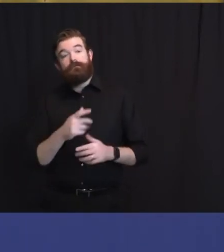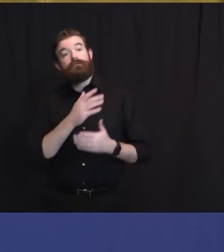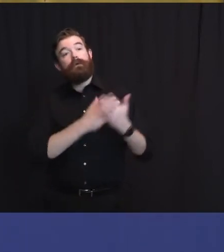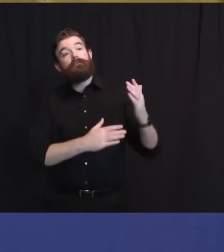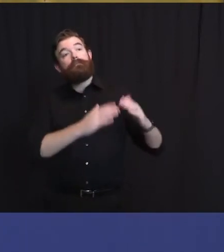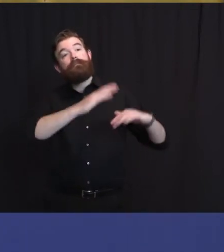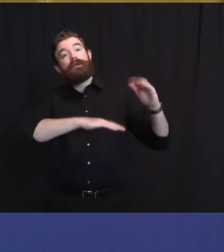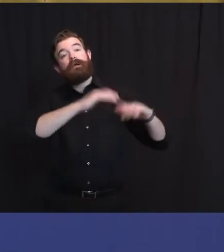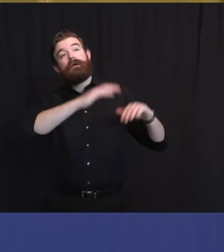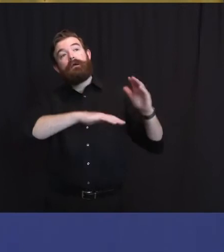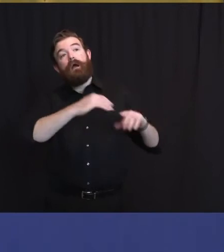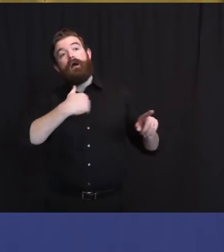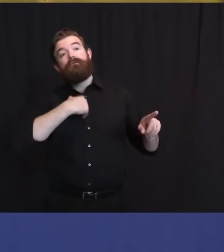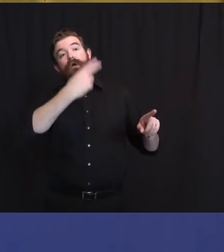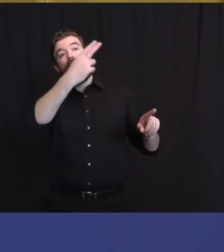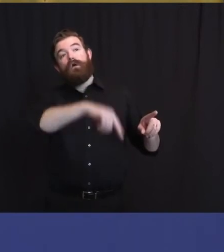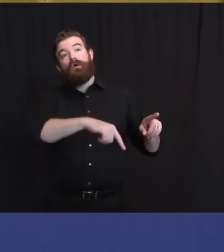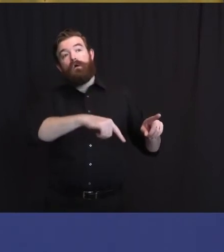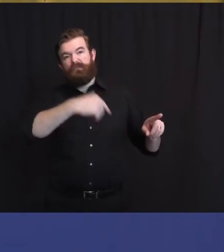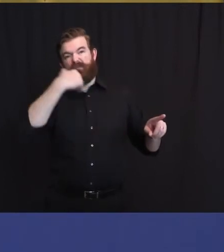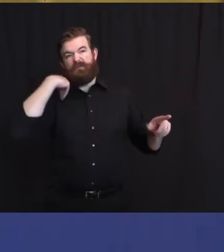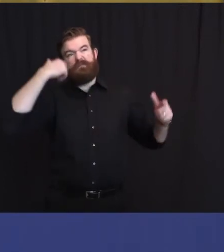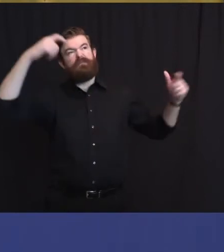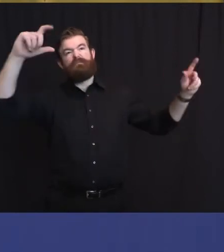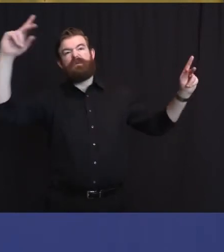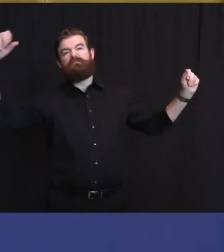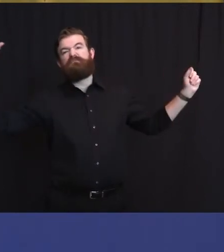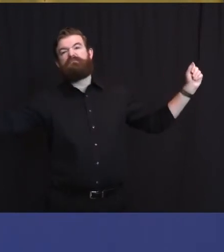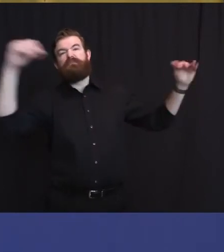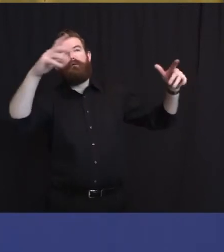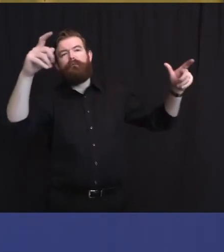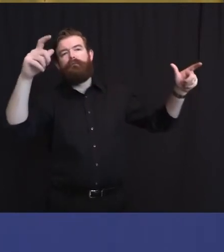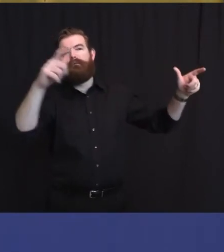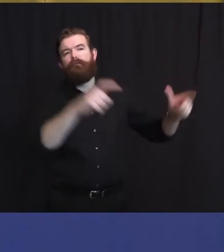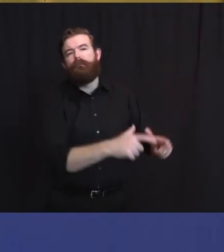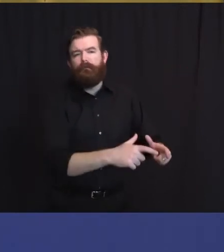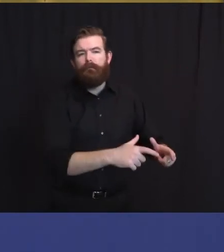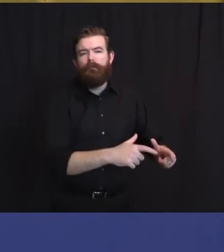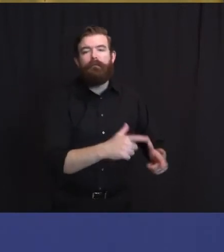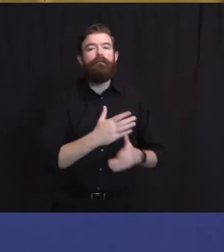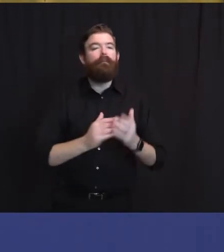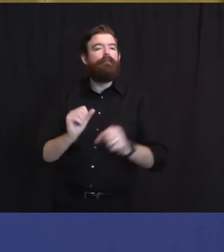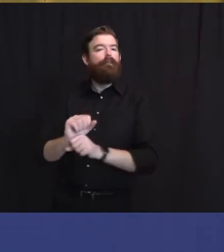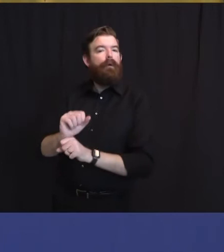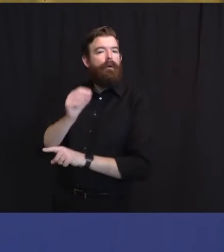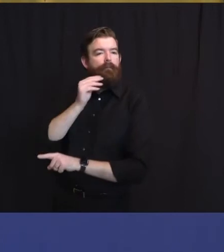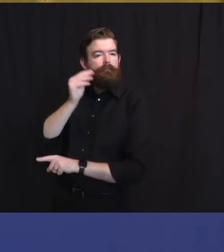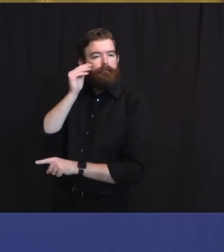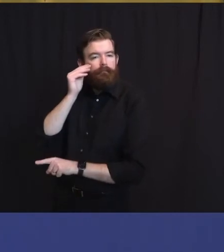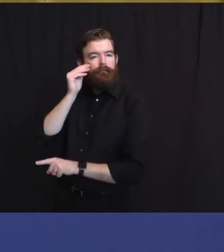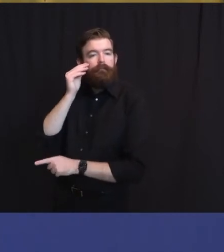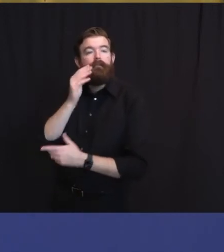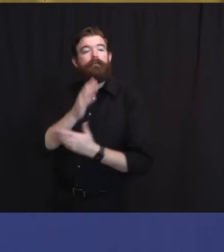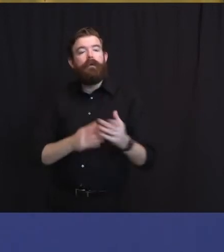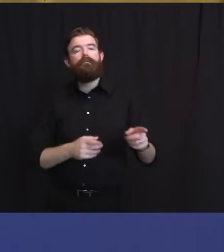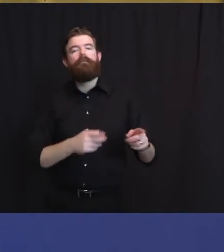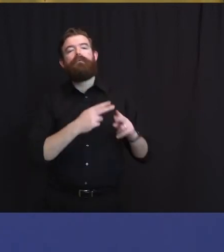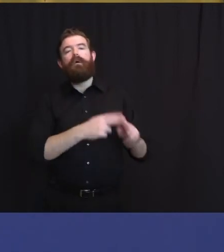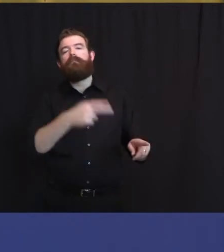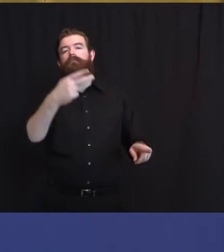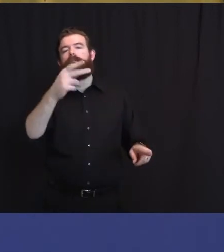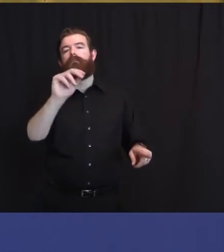some amount of ongoing work from home, and then you've got pods and other sort of halfway places that are sort of